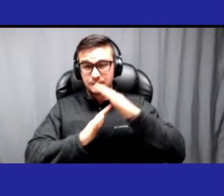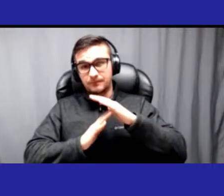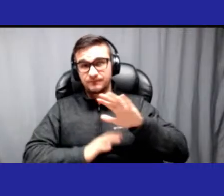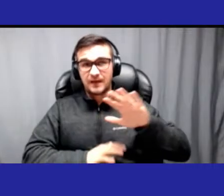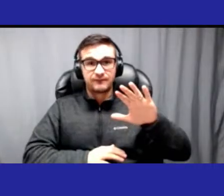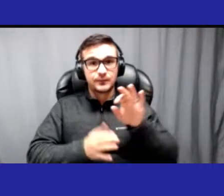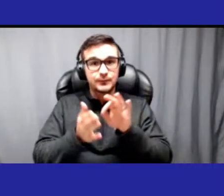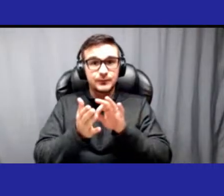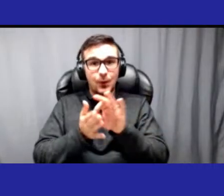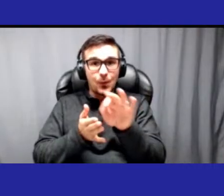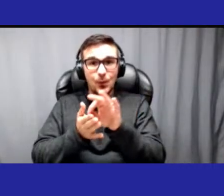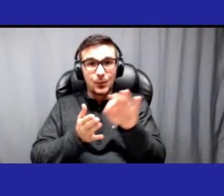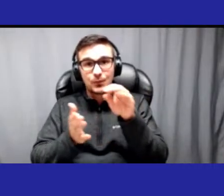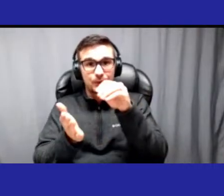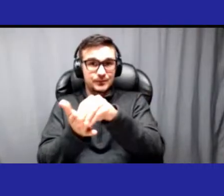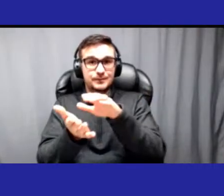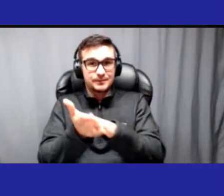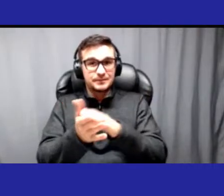beginning by Dr. Long.